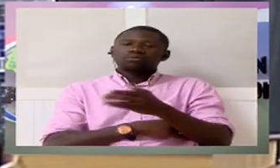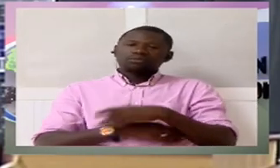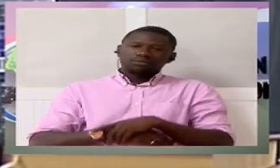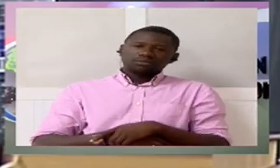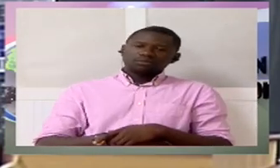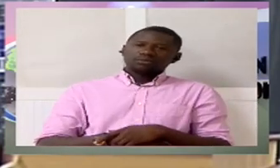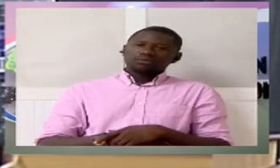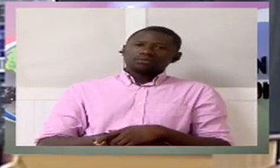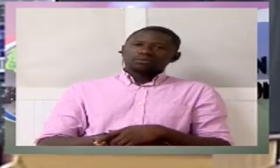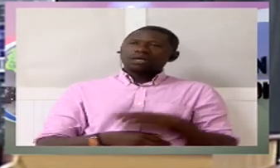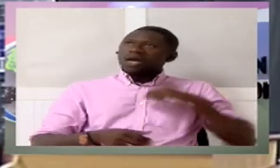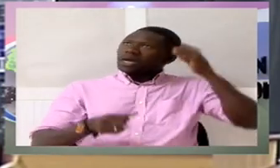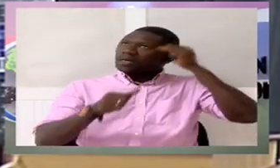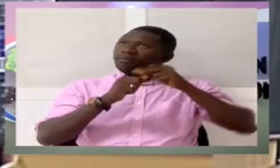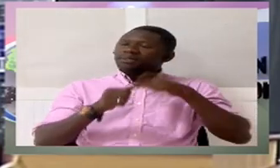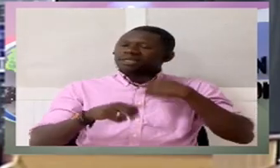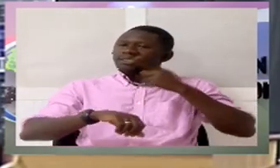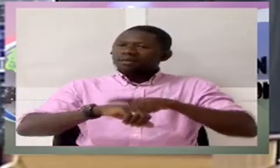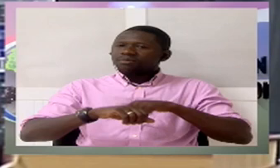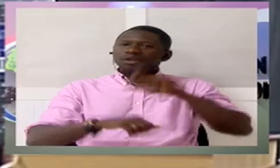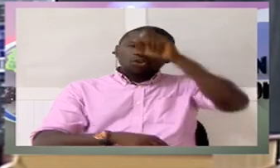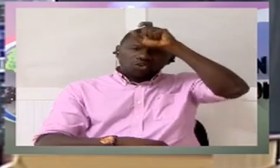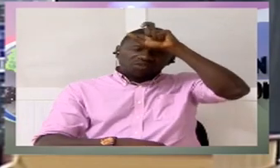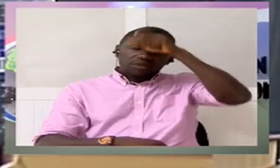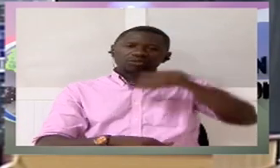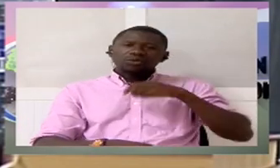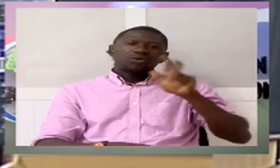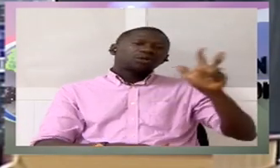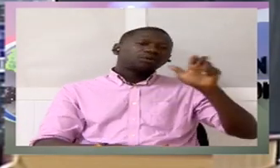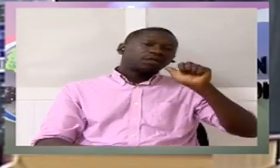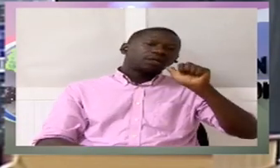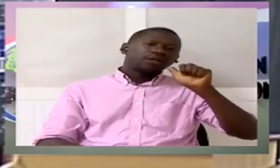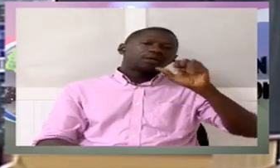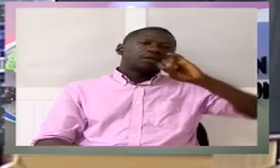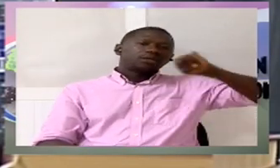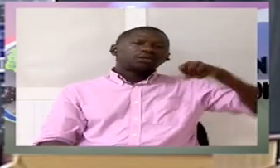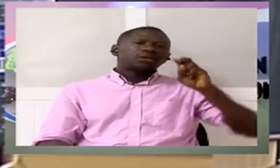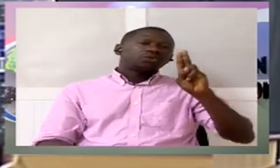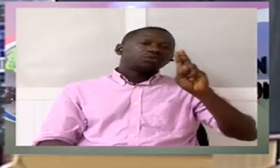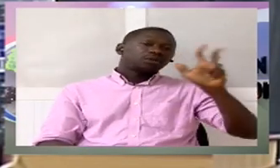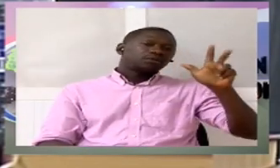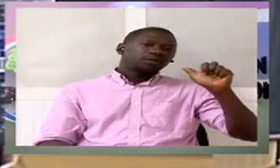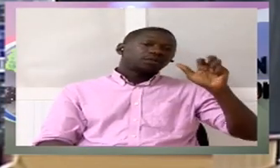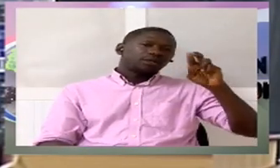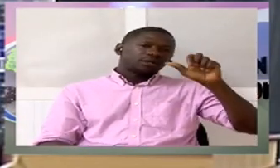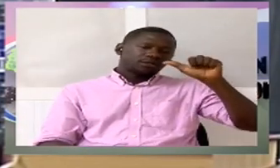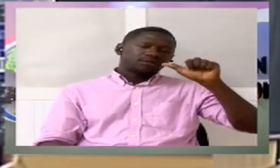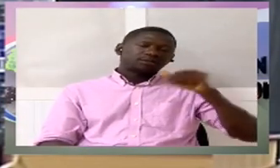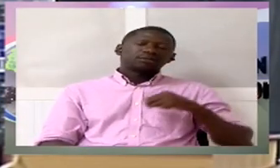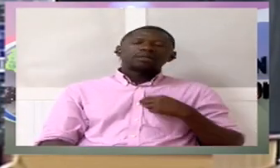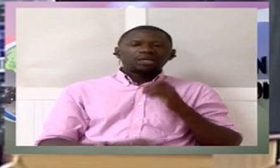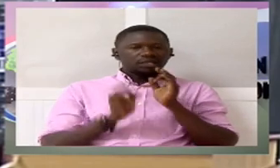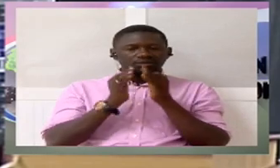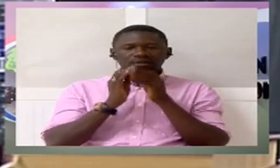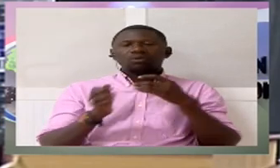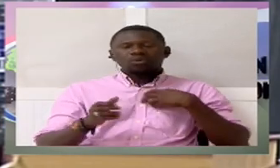time Wajuara wale munu governor. I remember that time Wajuara was the governor. Na kumofu Wajuara ikafaiko left prase mako inga president.